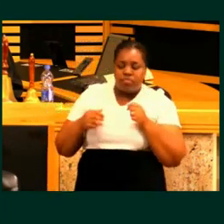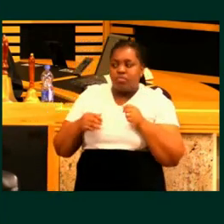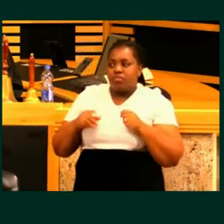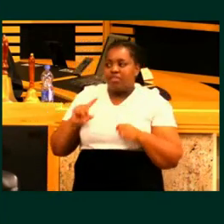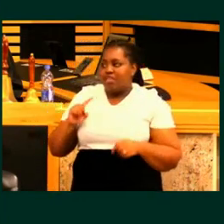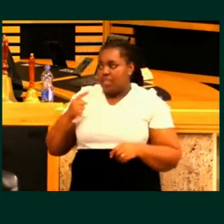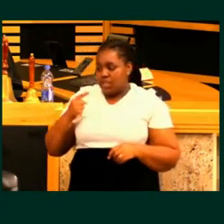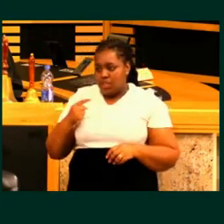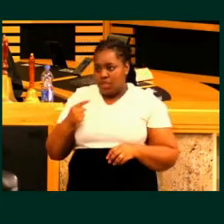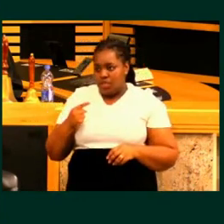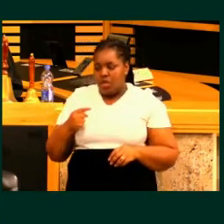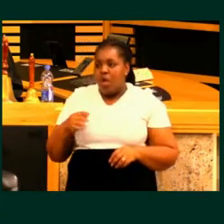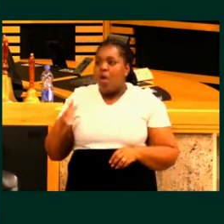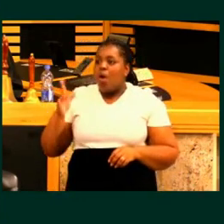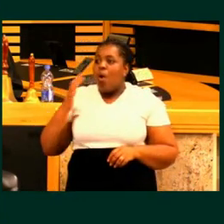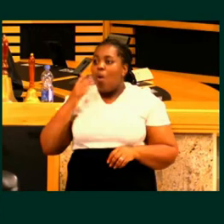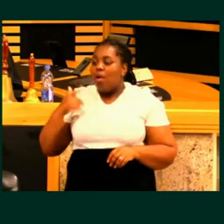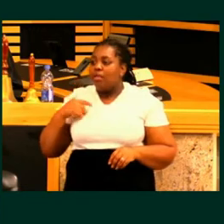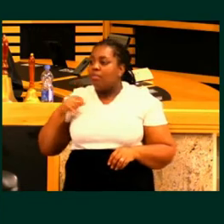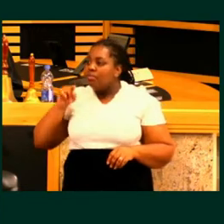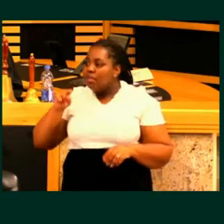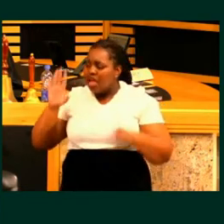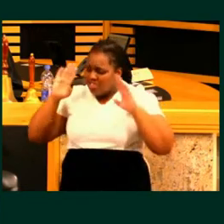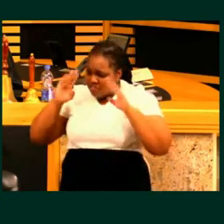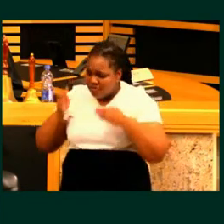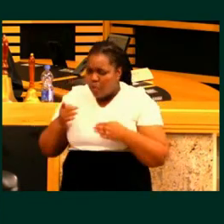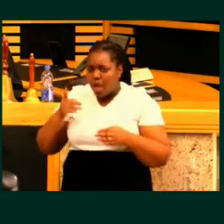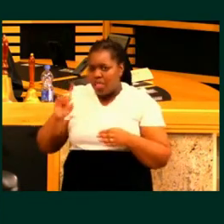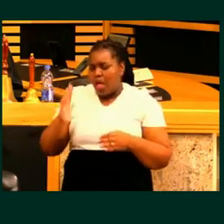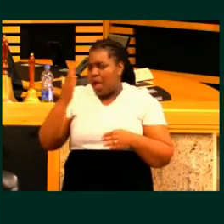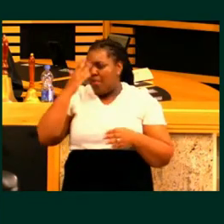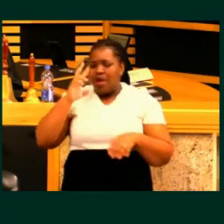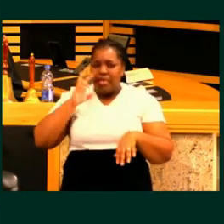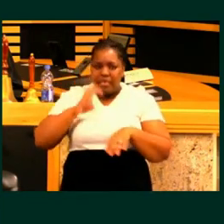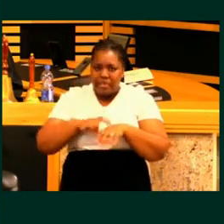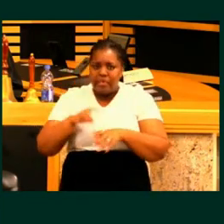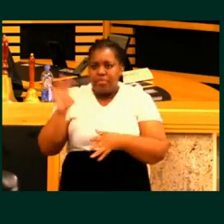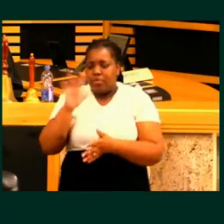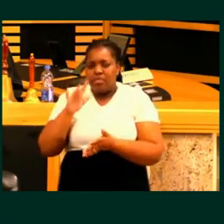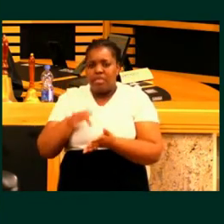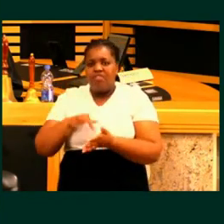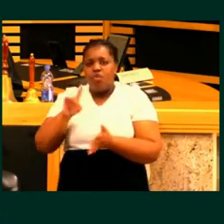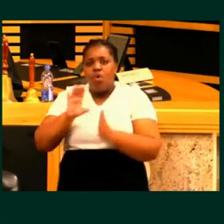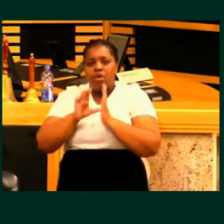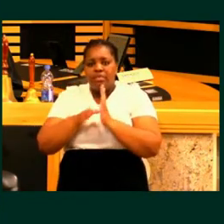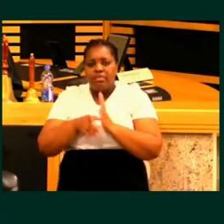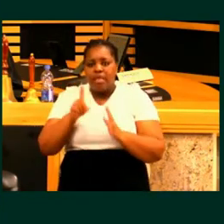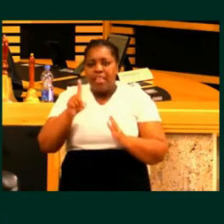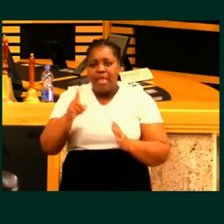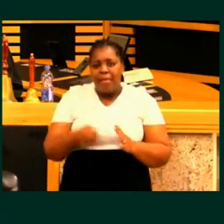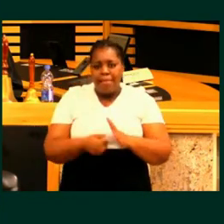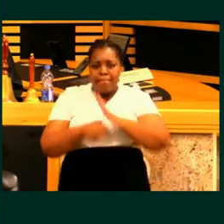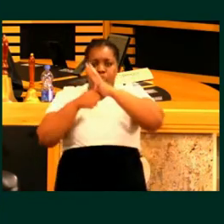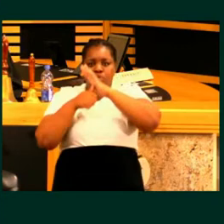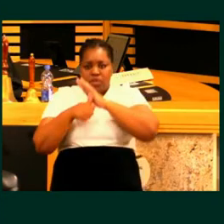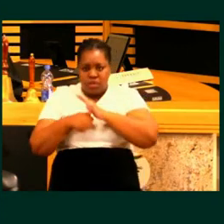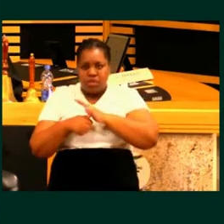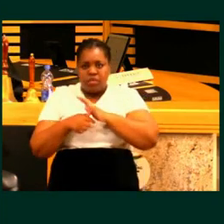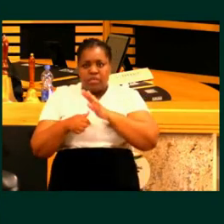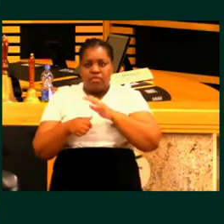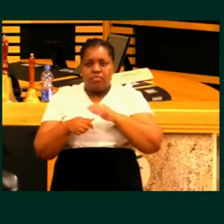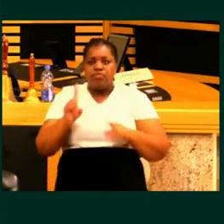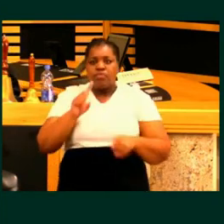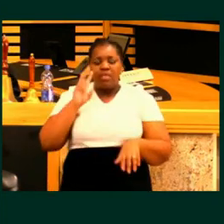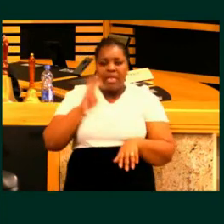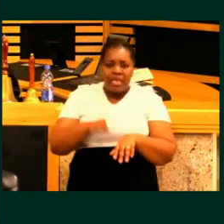shortages while a dedicated and focused approach is needed to position disability as a key priority what is also